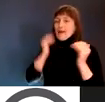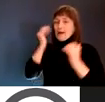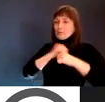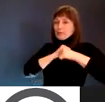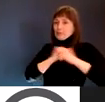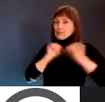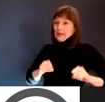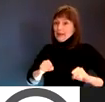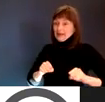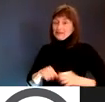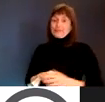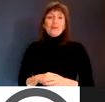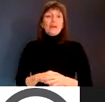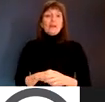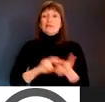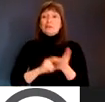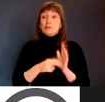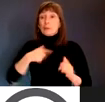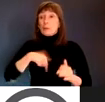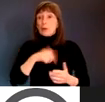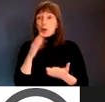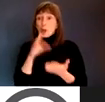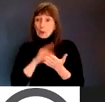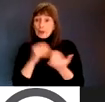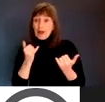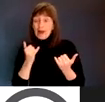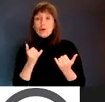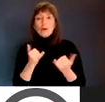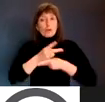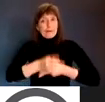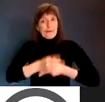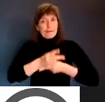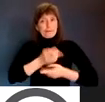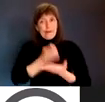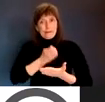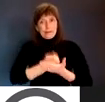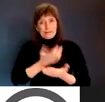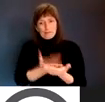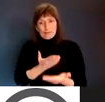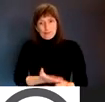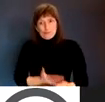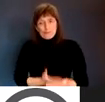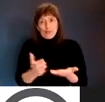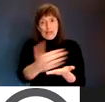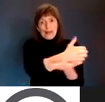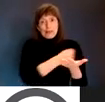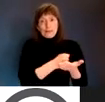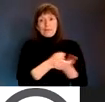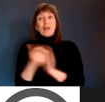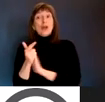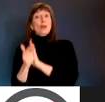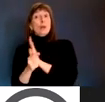clinical evidence. And the lawyers will be very careful to tell me that evidence is not proof. Evidence is